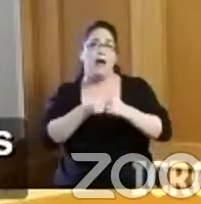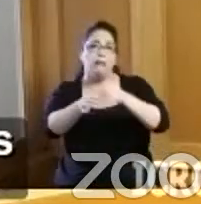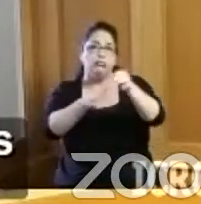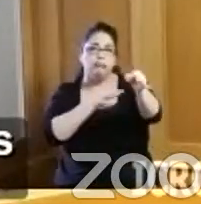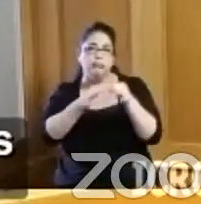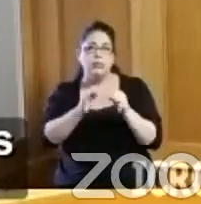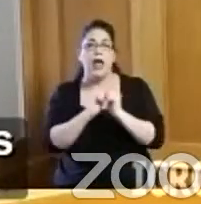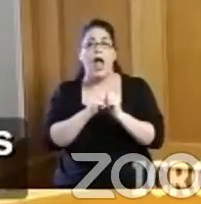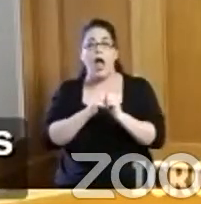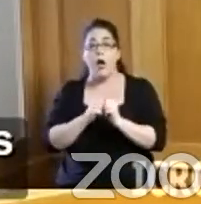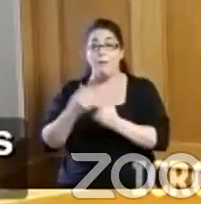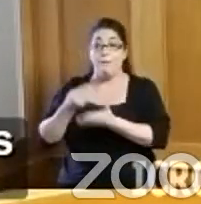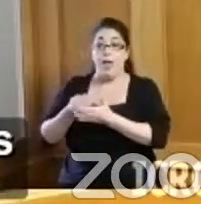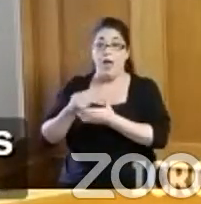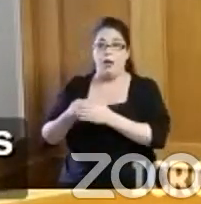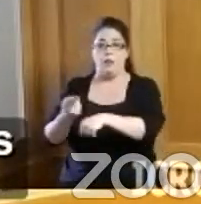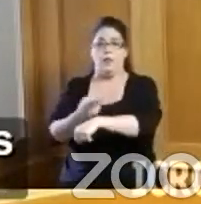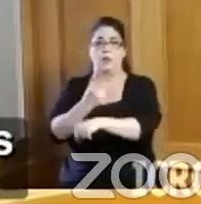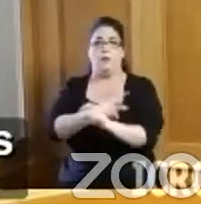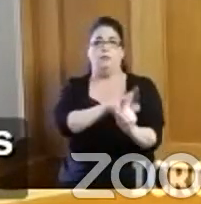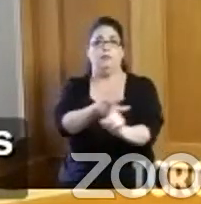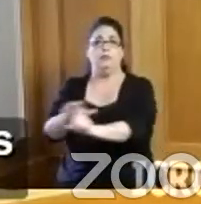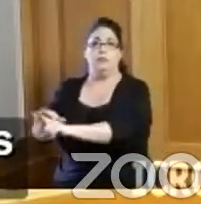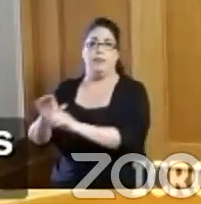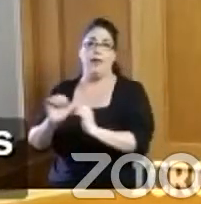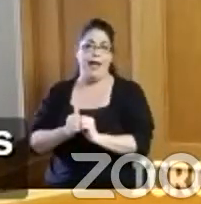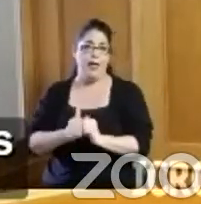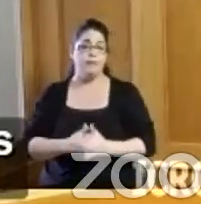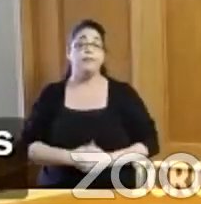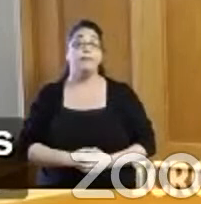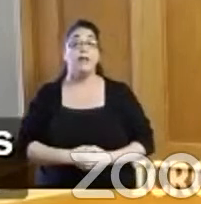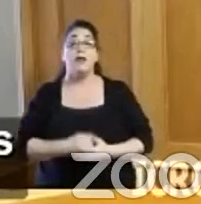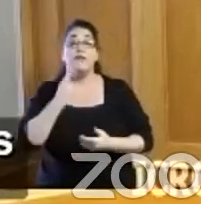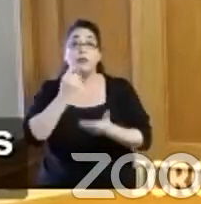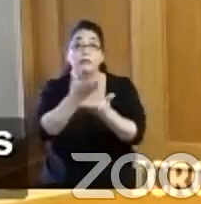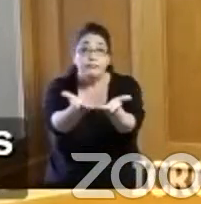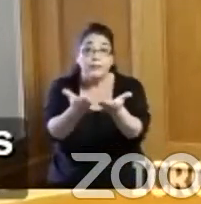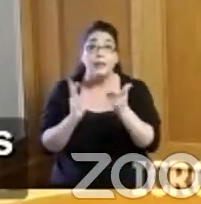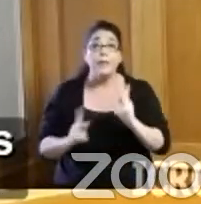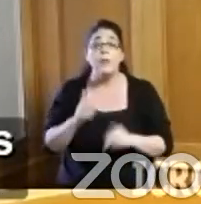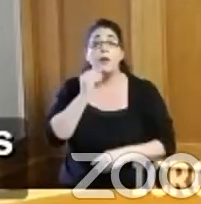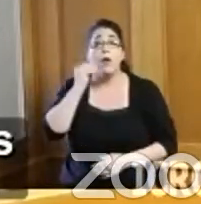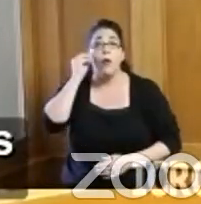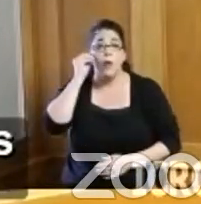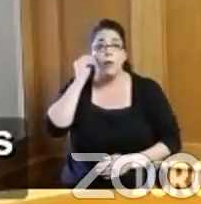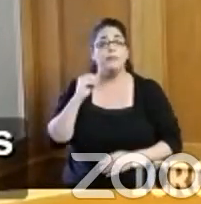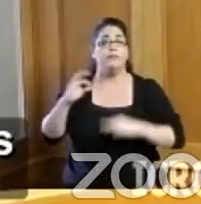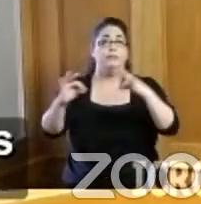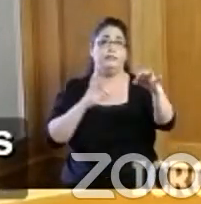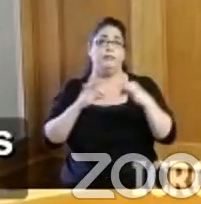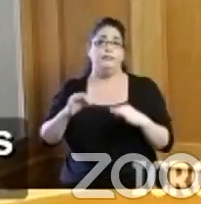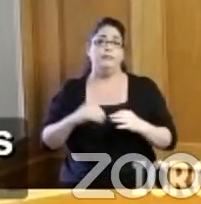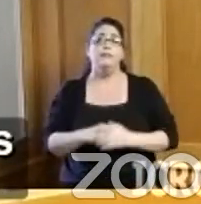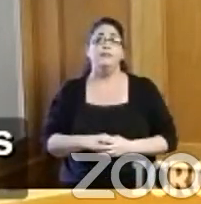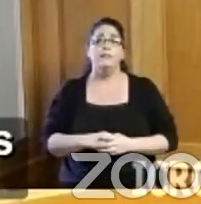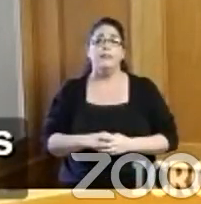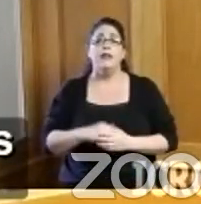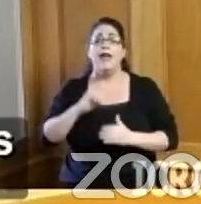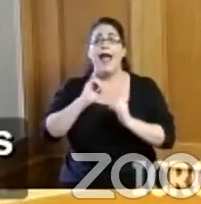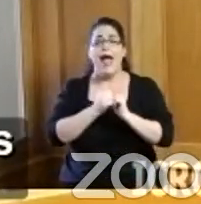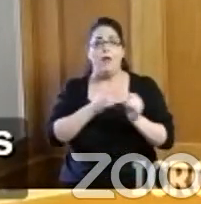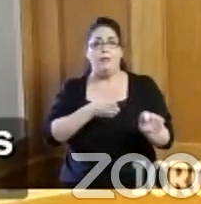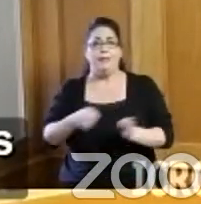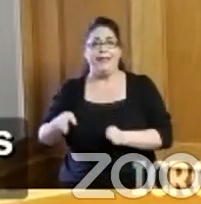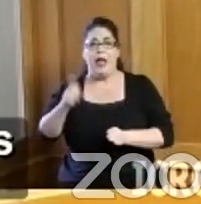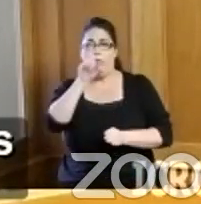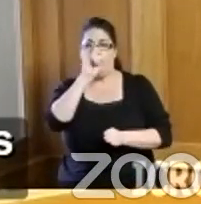we'd be moving forward with these dollars. So for the public at home, I want to just walk through the implementation plan